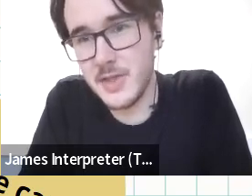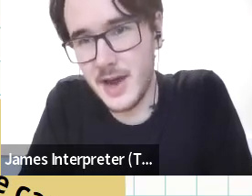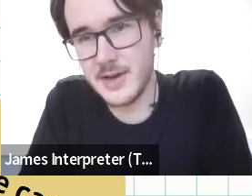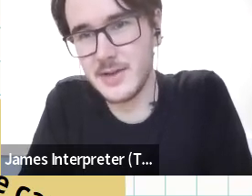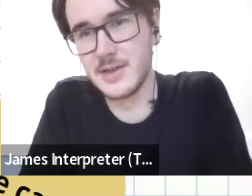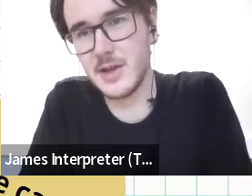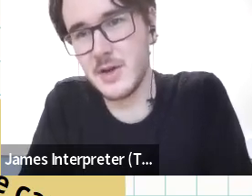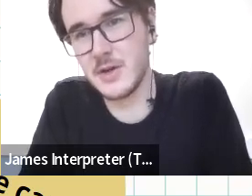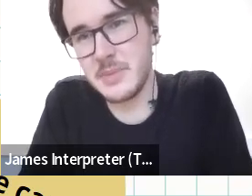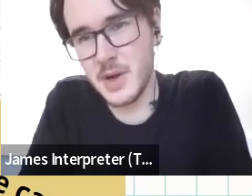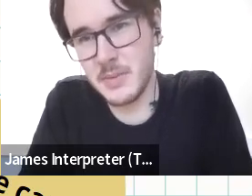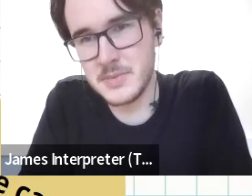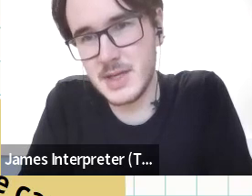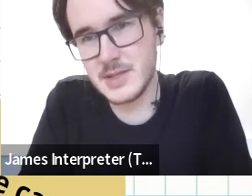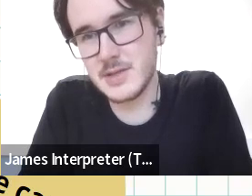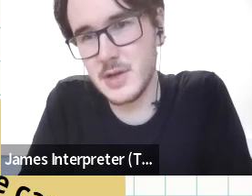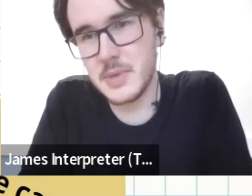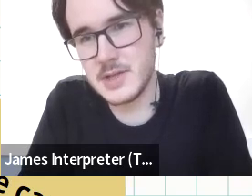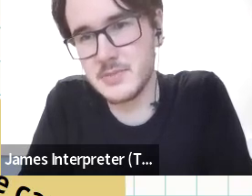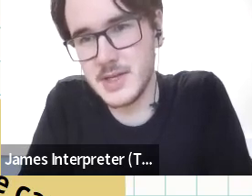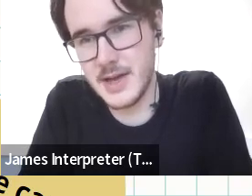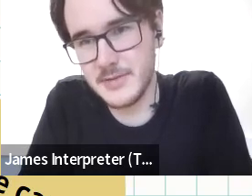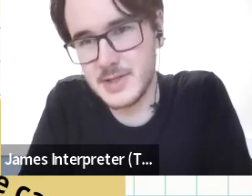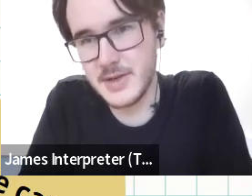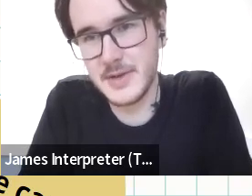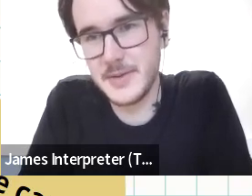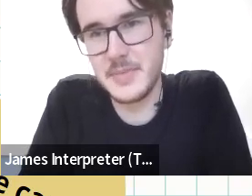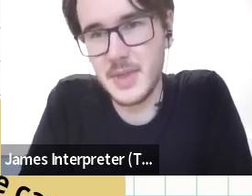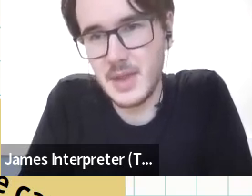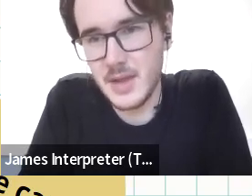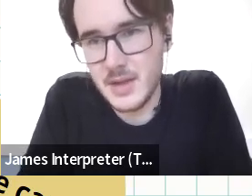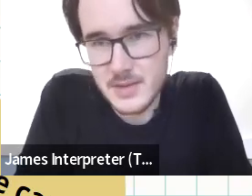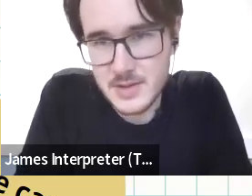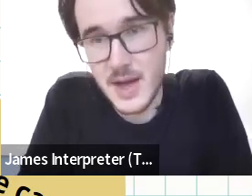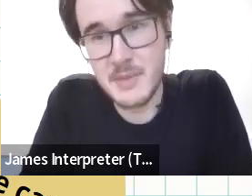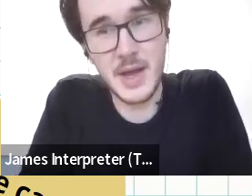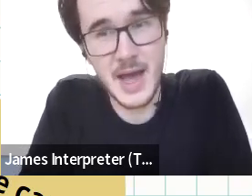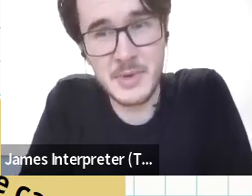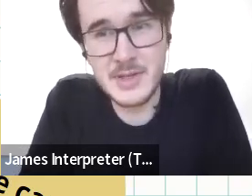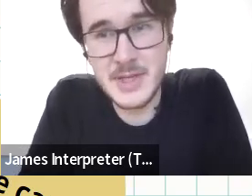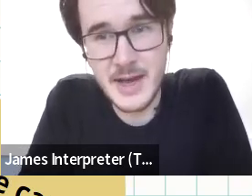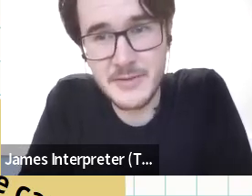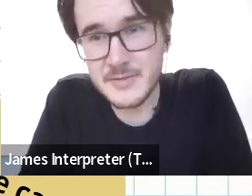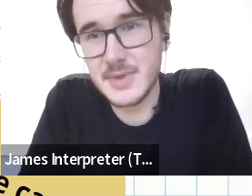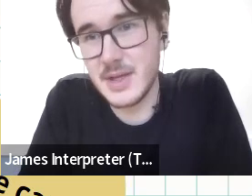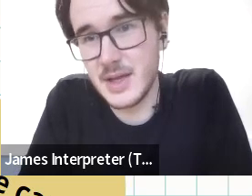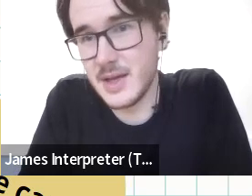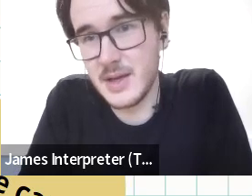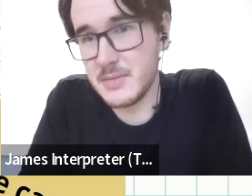out there that causes me problems. It's not because of my deafness. So I'm quite happy to be